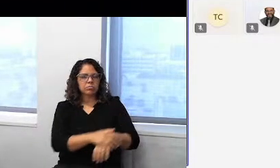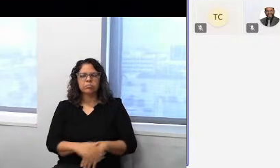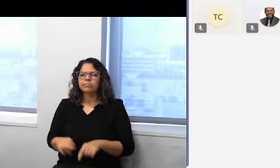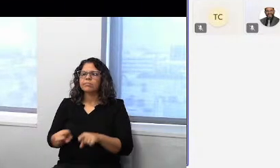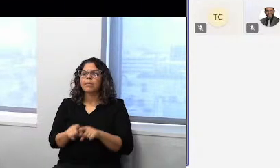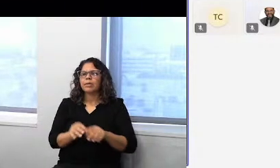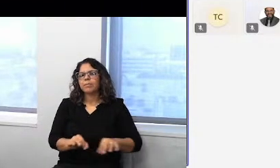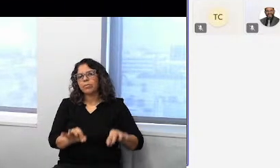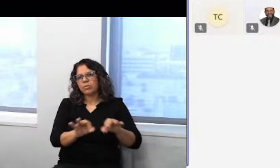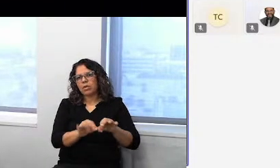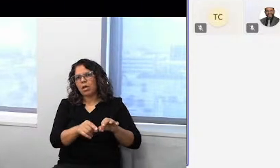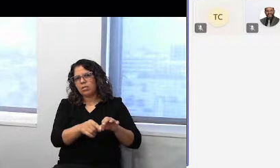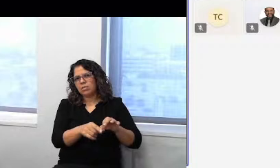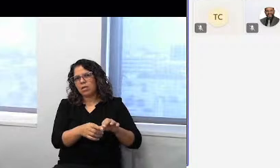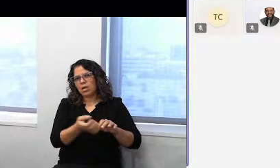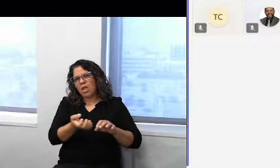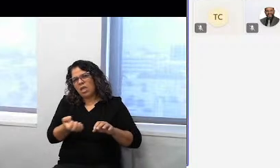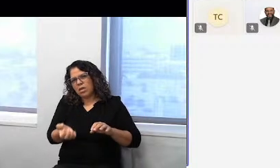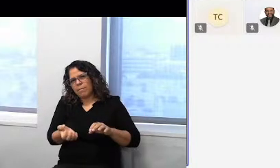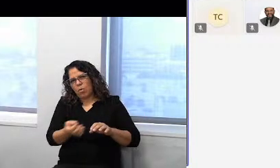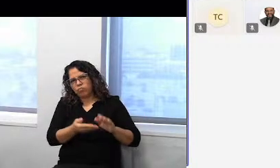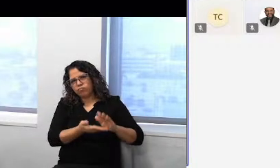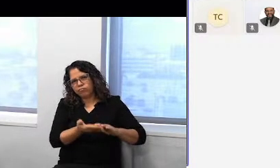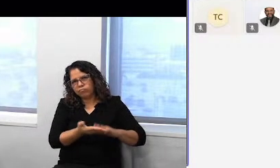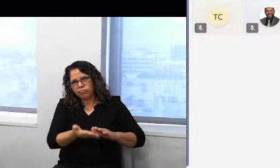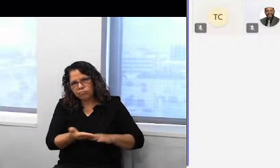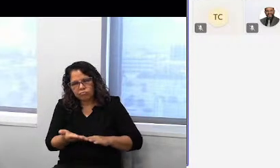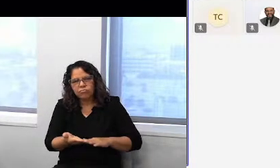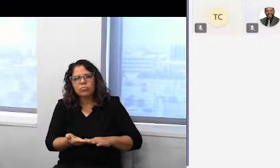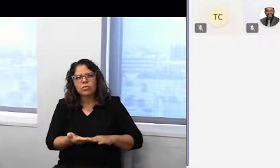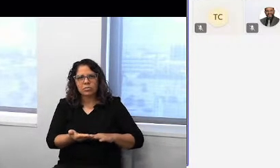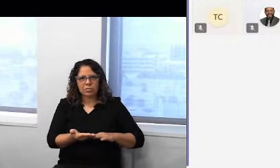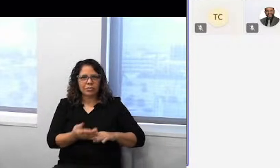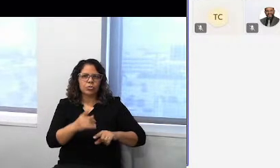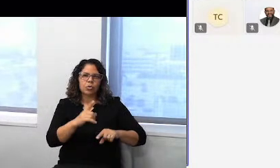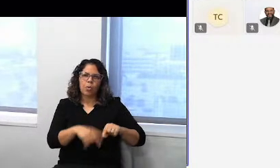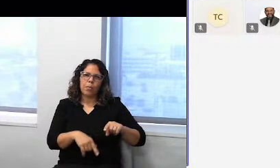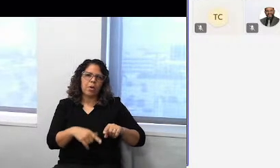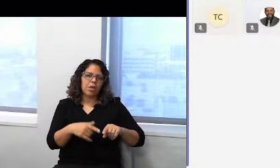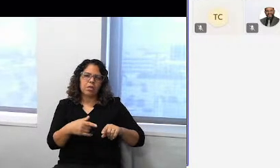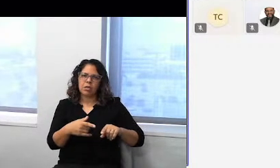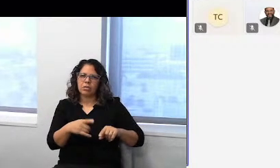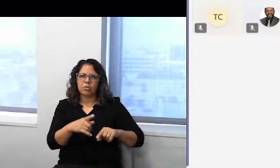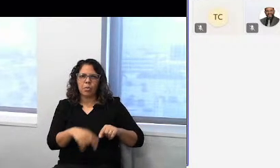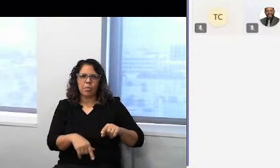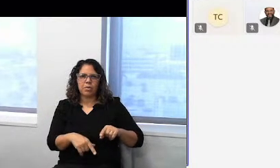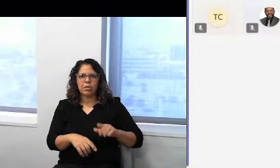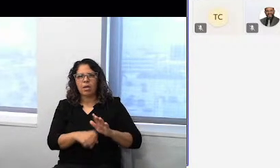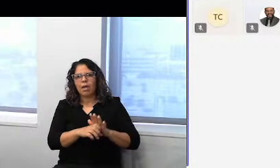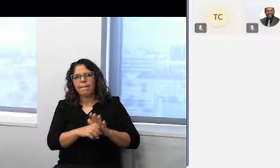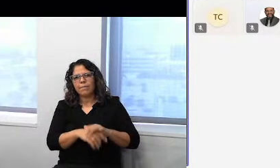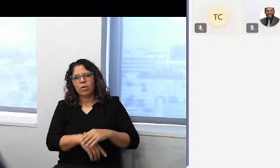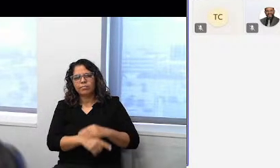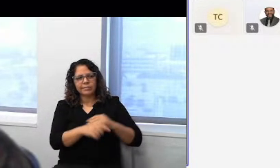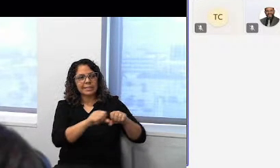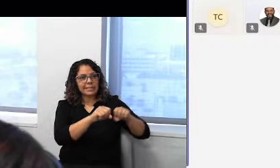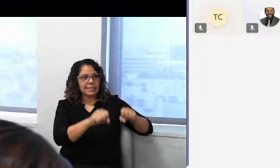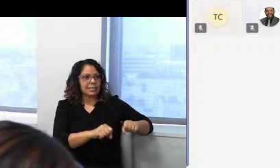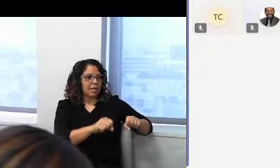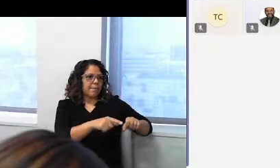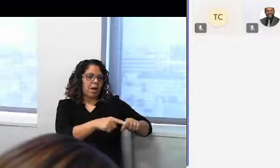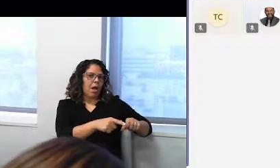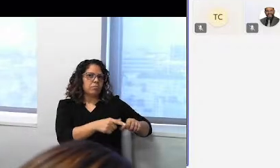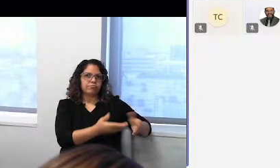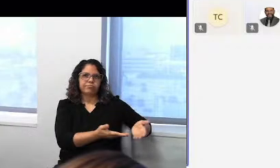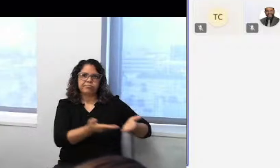just simply take all the entire system out of service or entire substations to make 3 interconnections. That is not viable. The fragility of the system